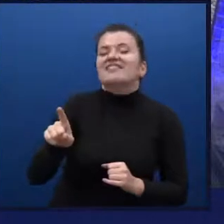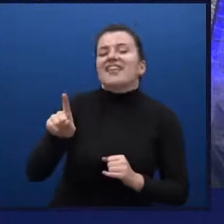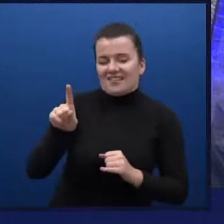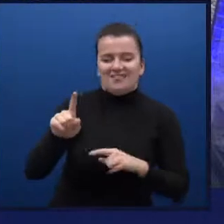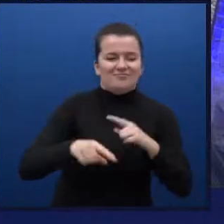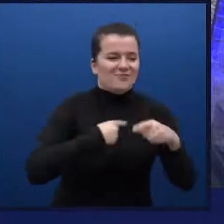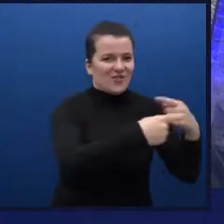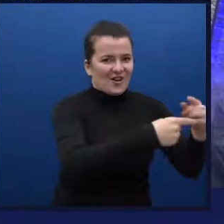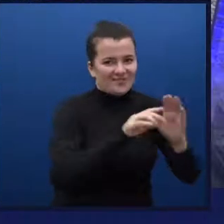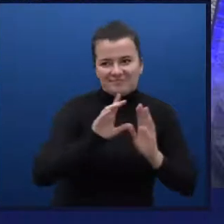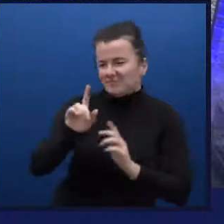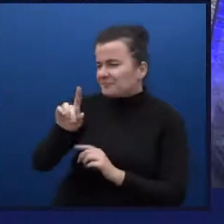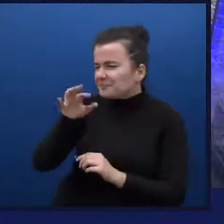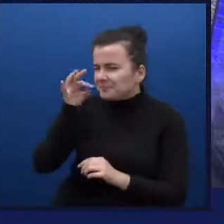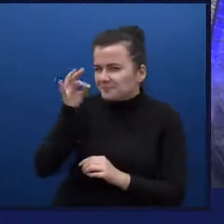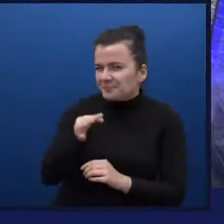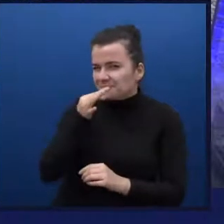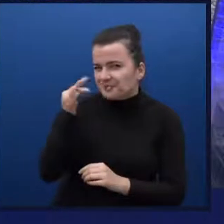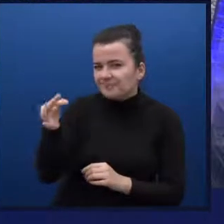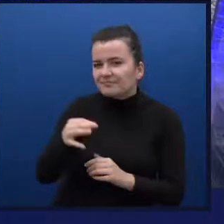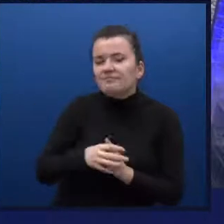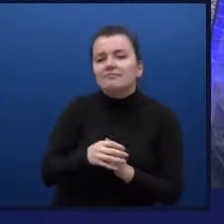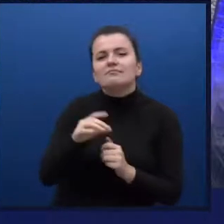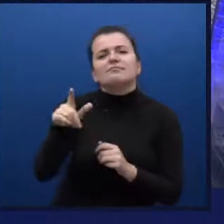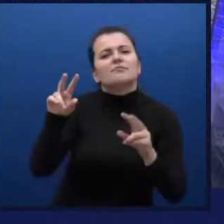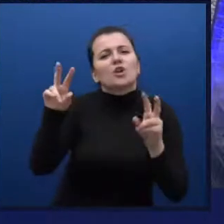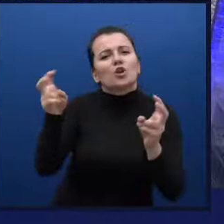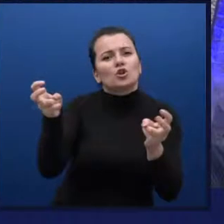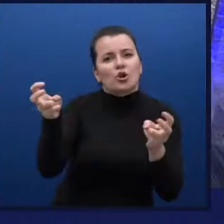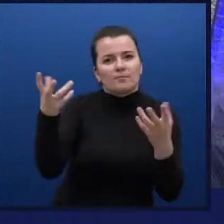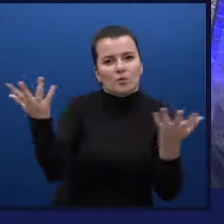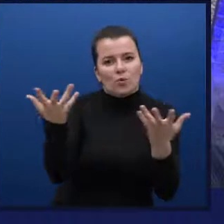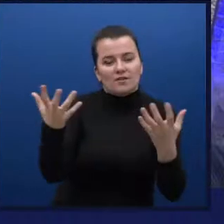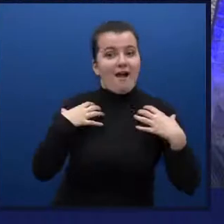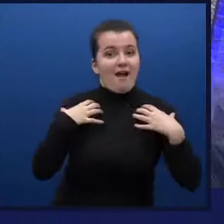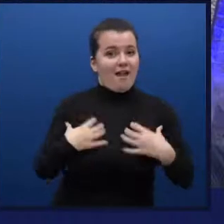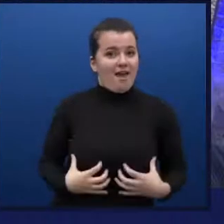So we've talked about detecting lie vests.